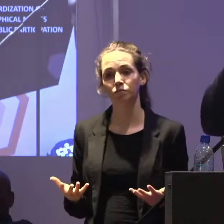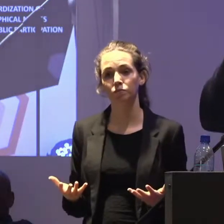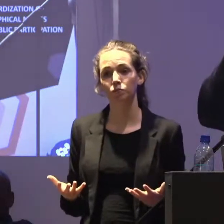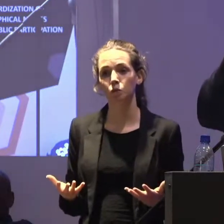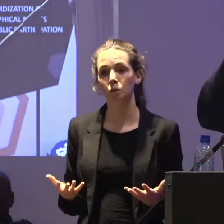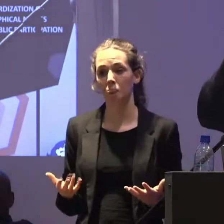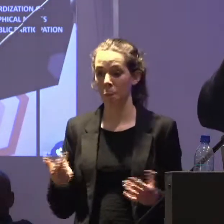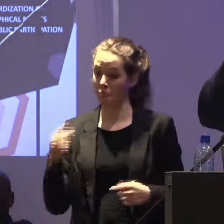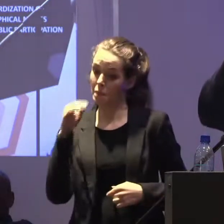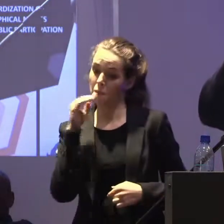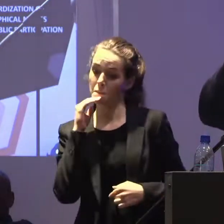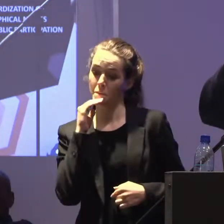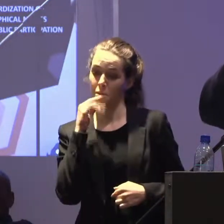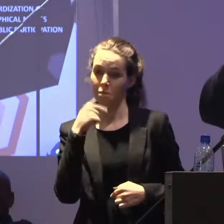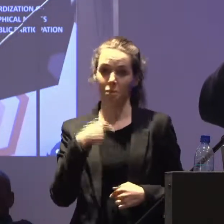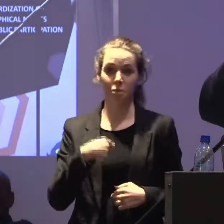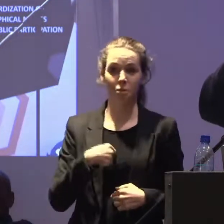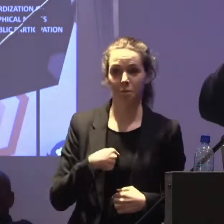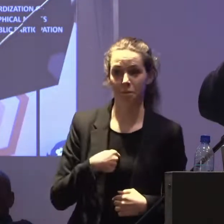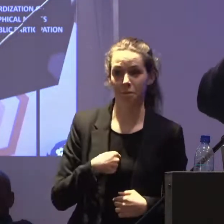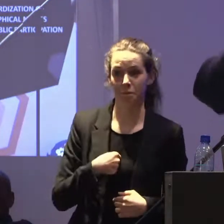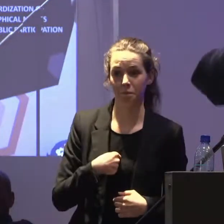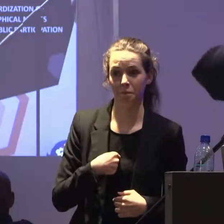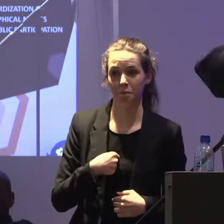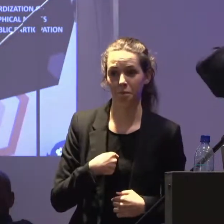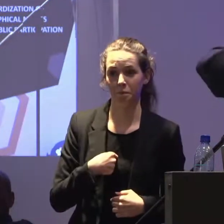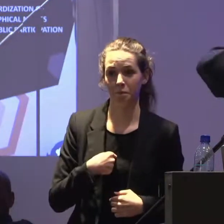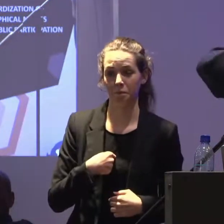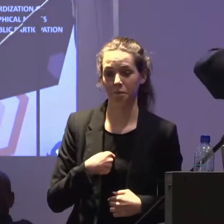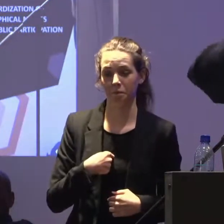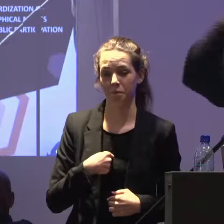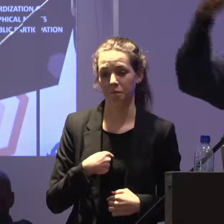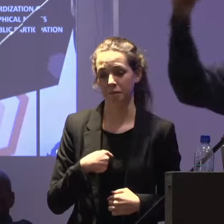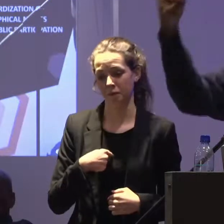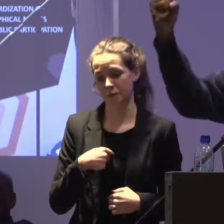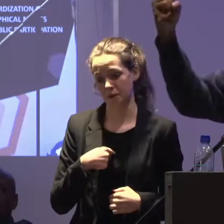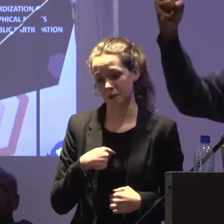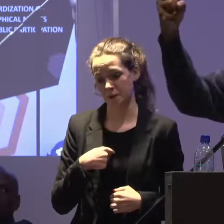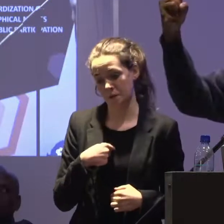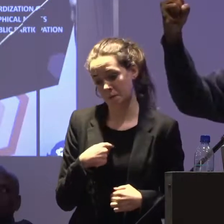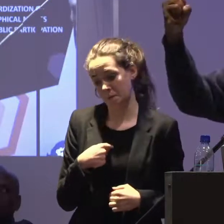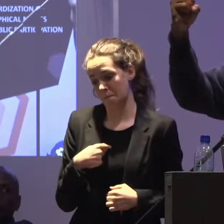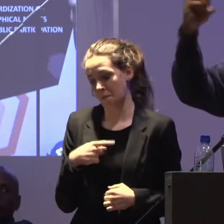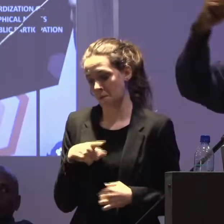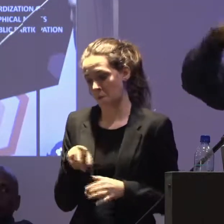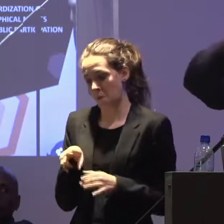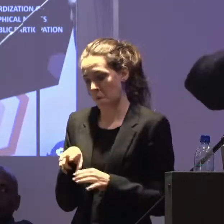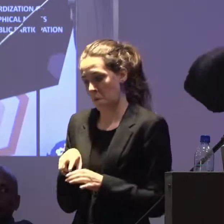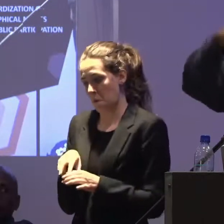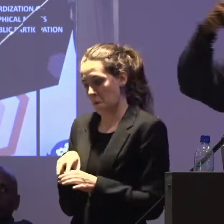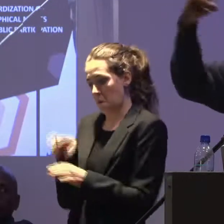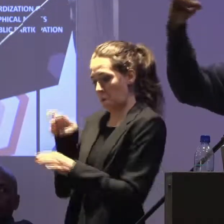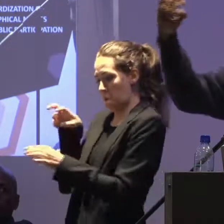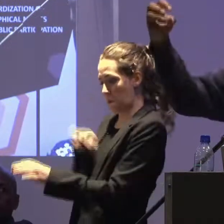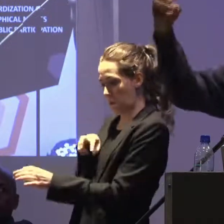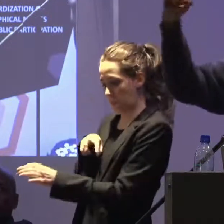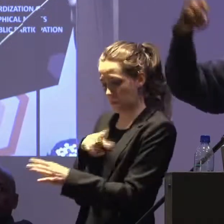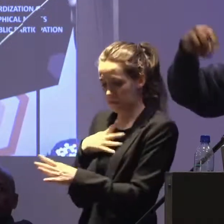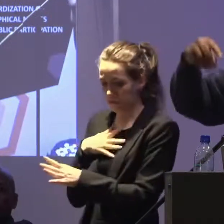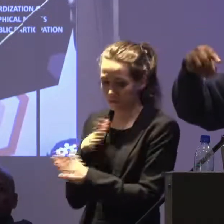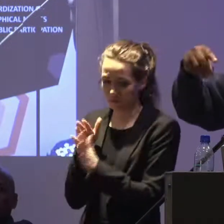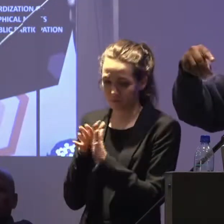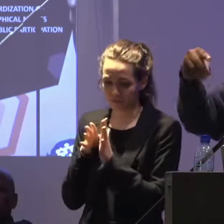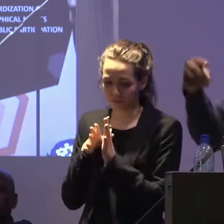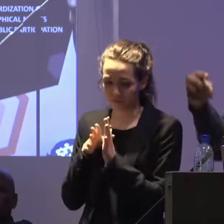ingenious for me to want to absolve myself from being part of the frustration